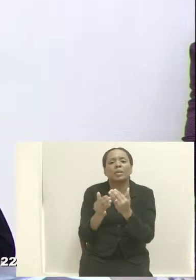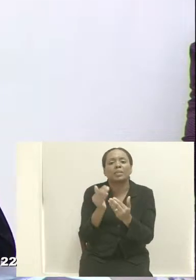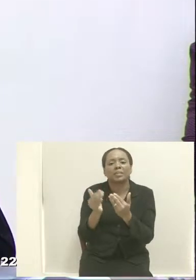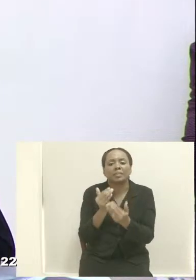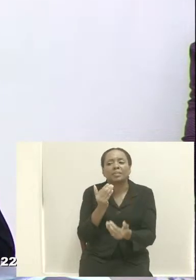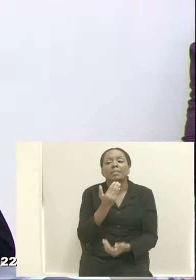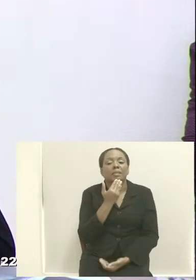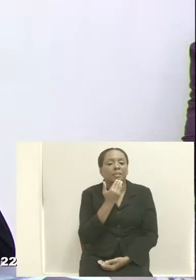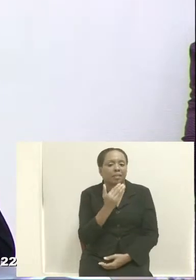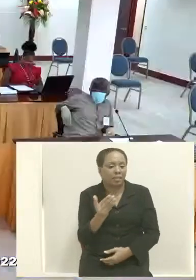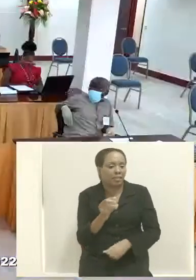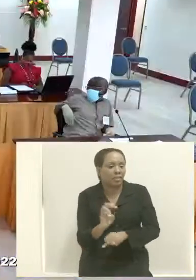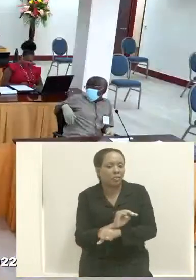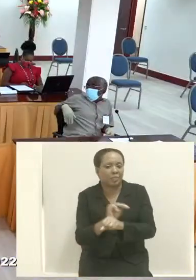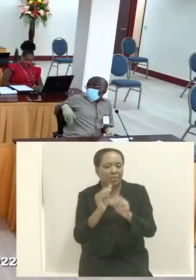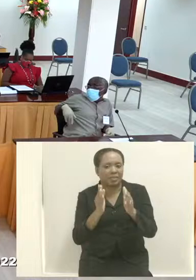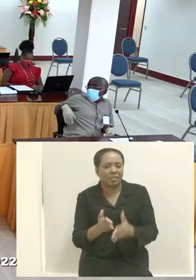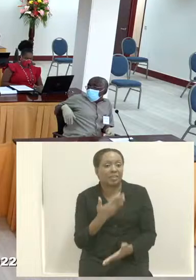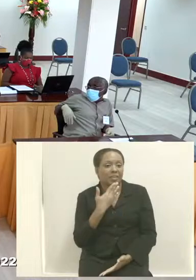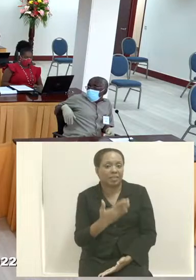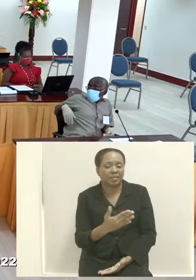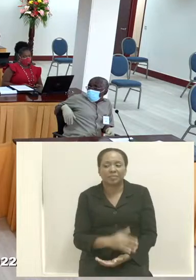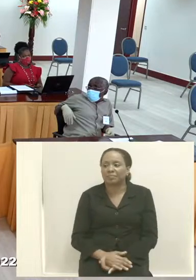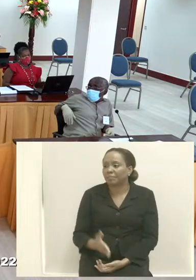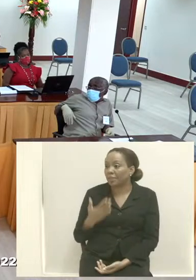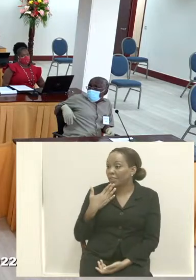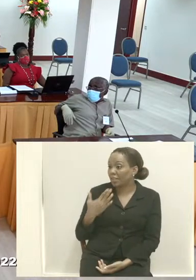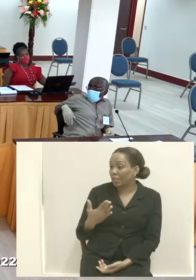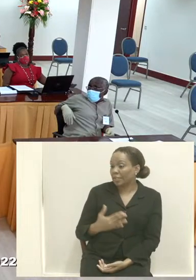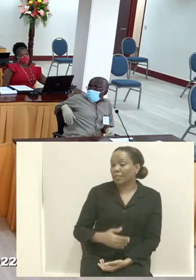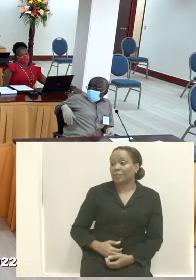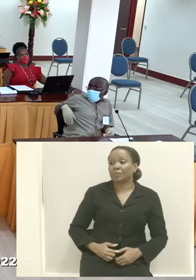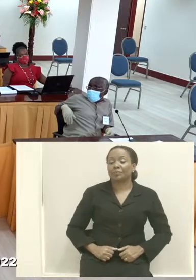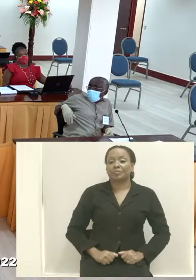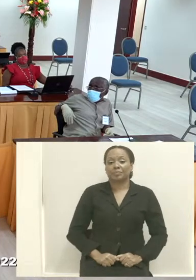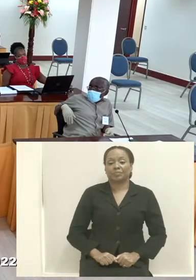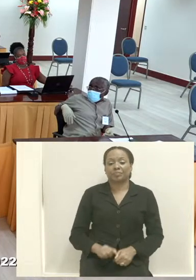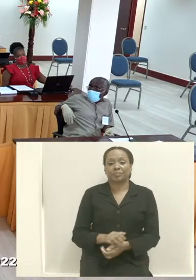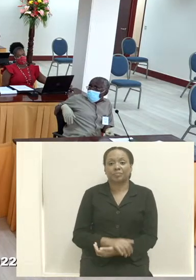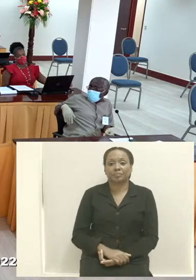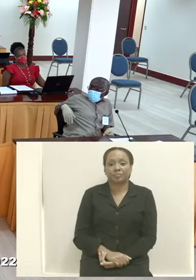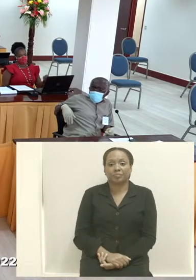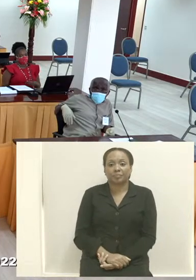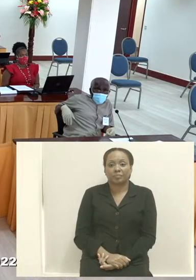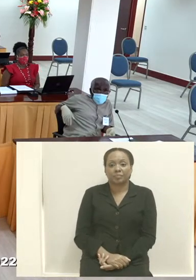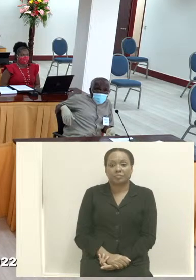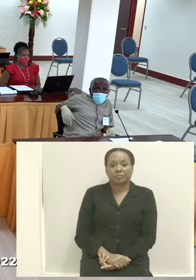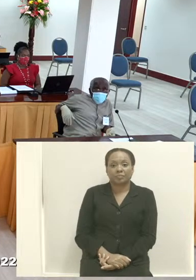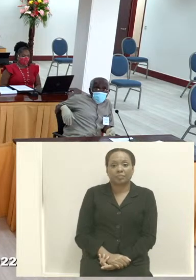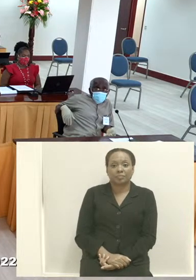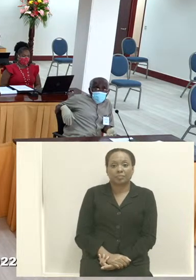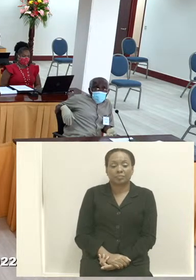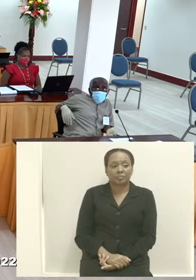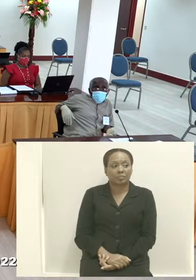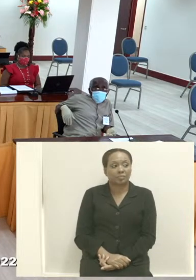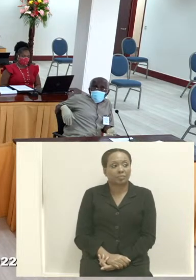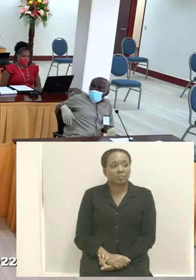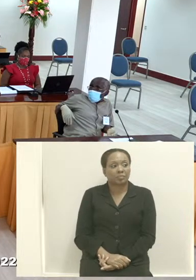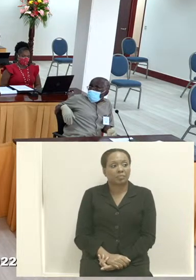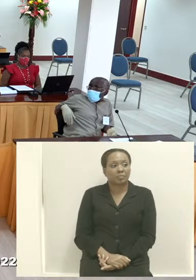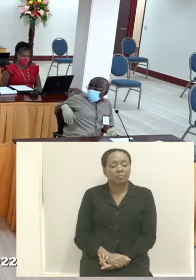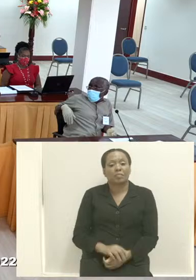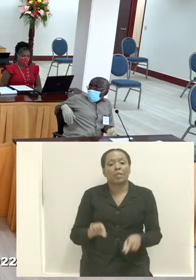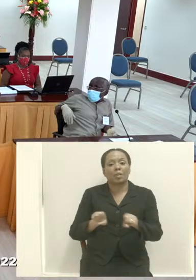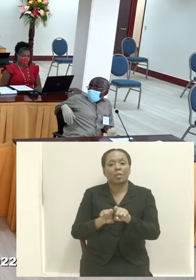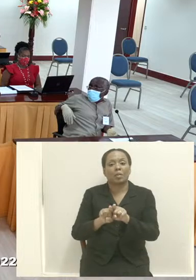Thank you, ma'am. No, ma'am, the honorable member had asked a number of questions. I'm not sure that we've captured all of them, but